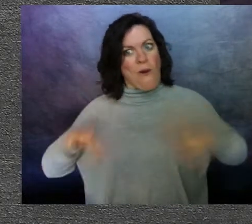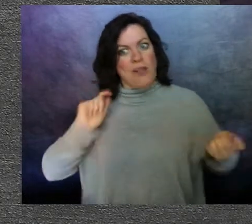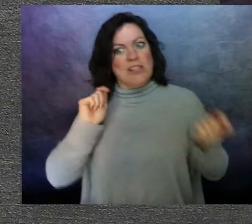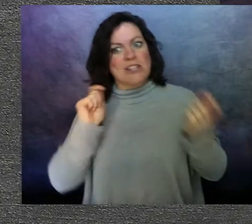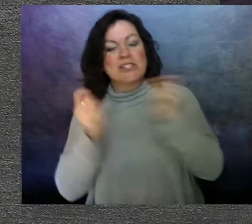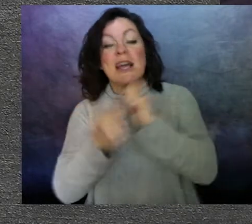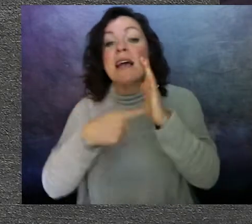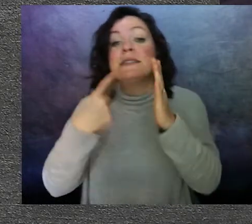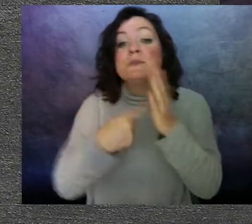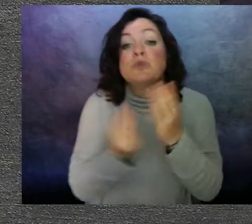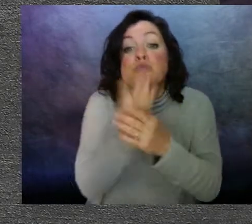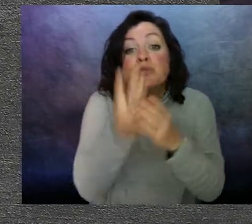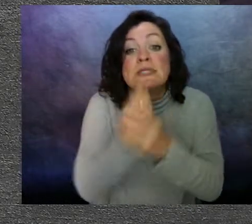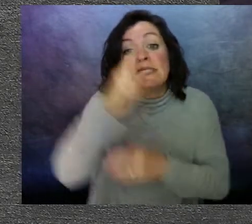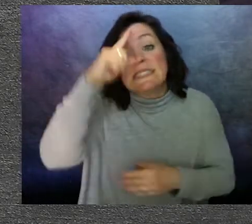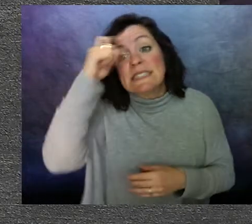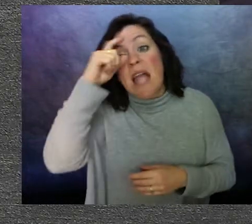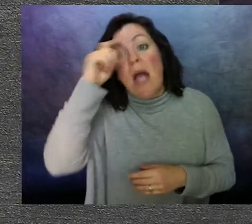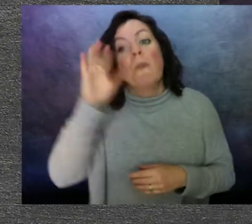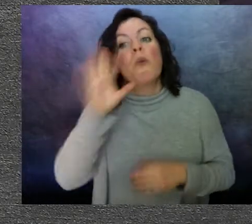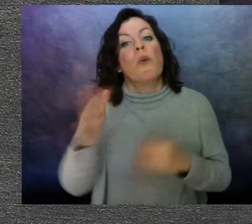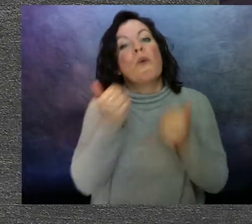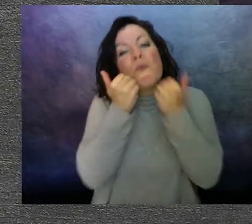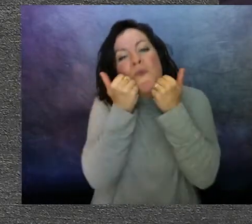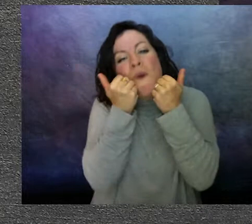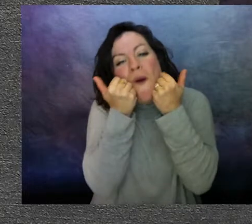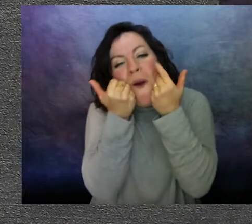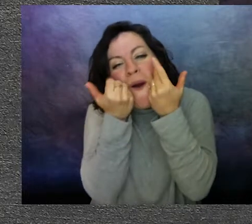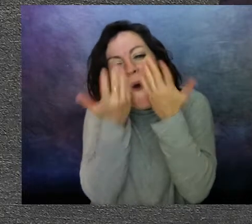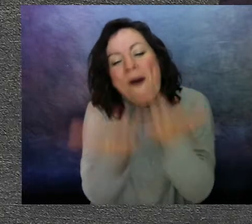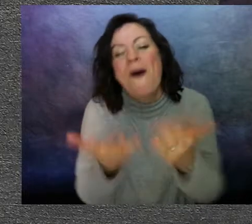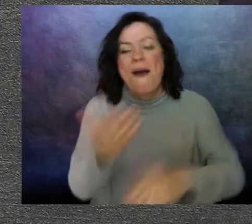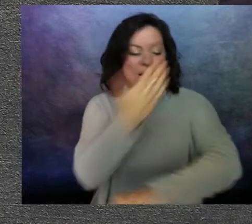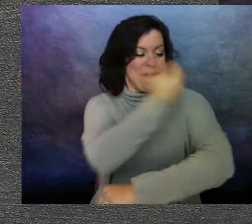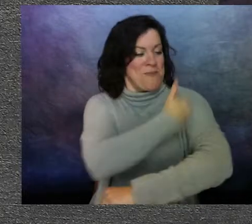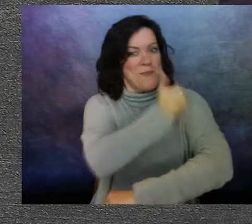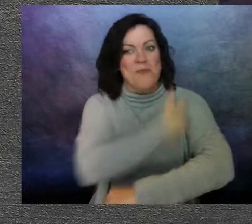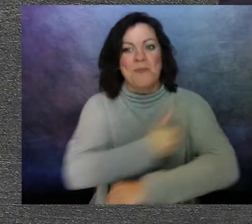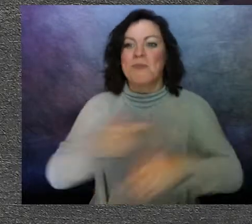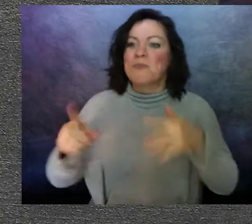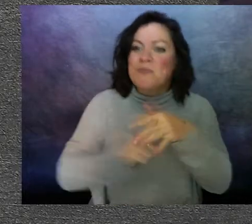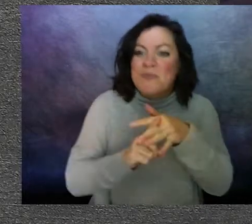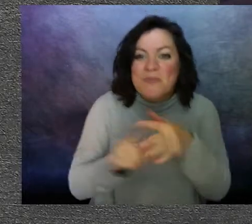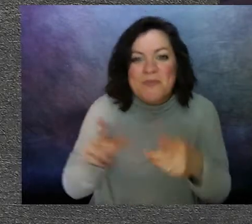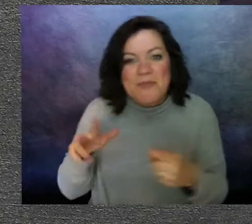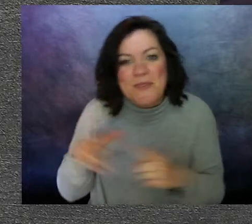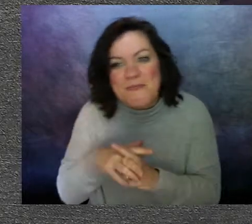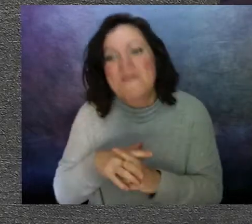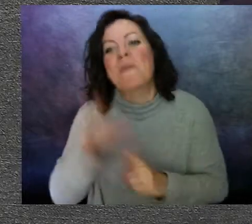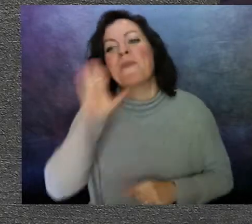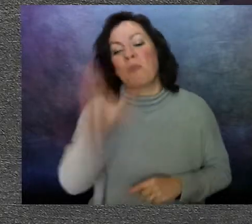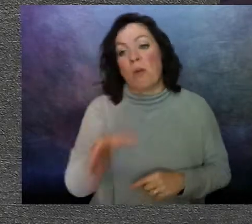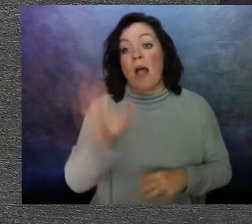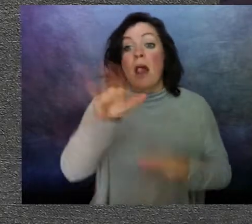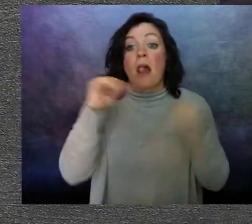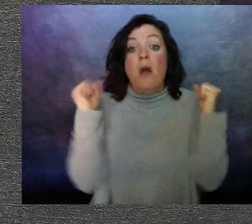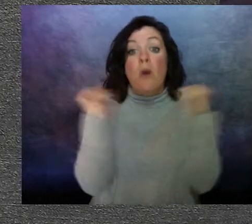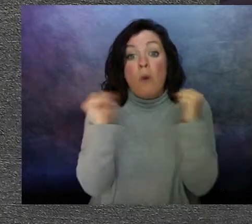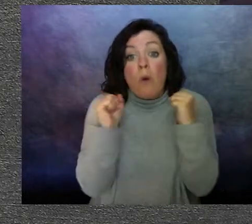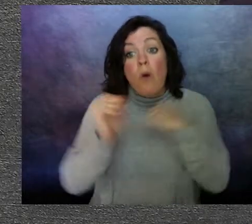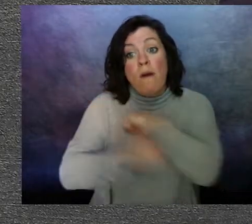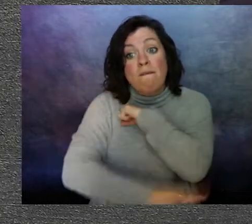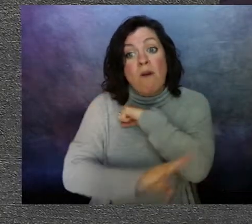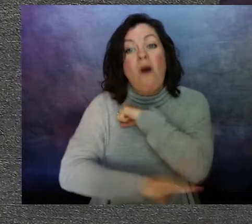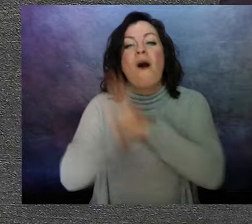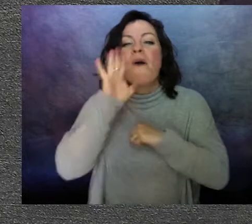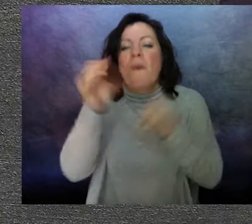and sandals and maybe some tank tops. And then when fall and winter come around, they like to cozy up with a warm sweater and jacket and hat and